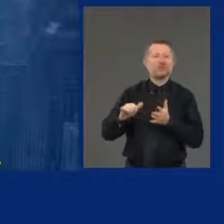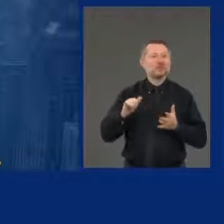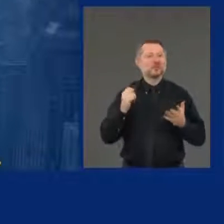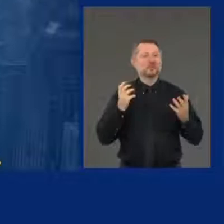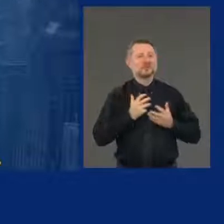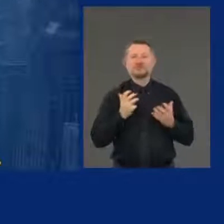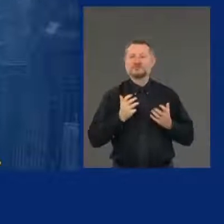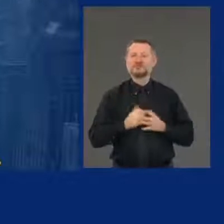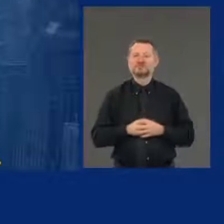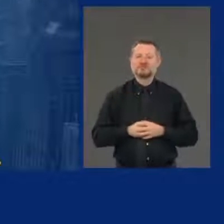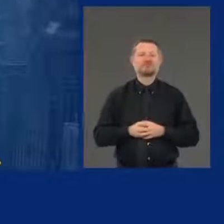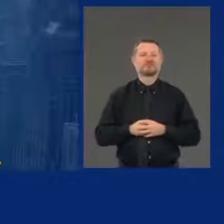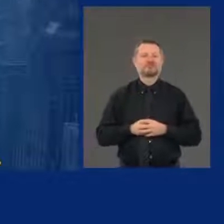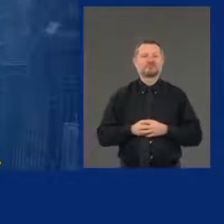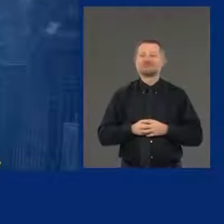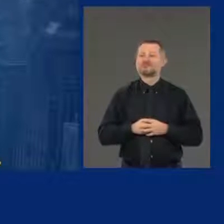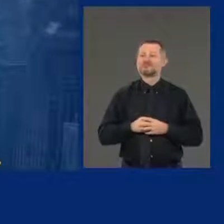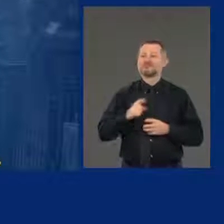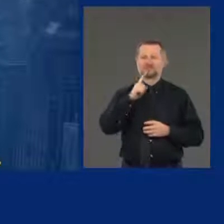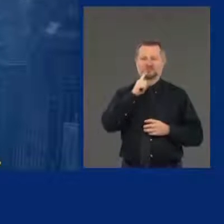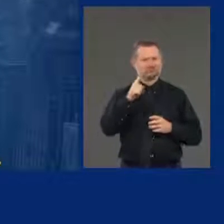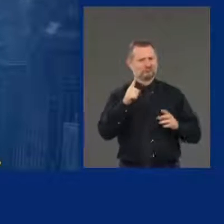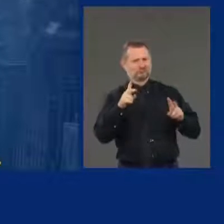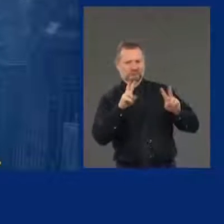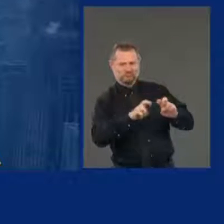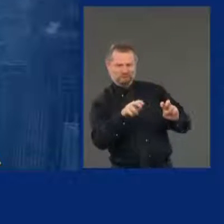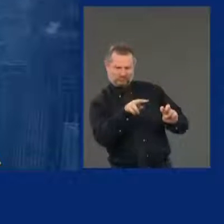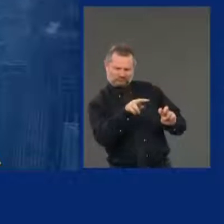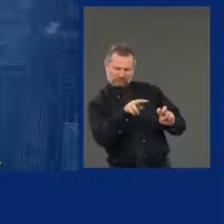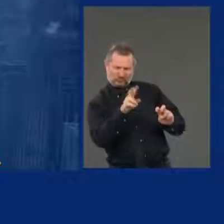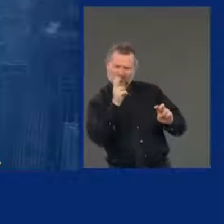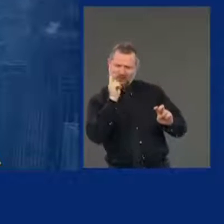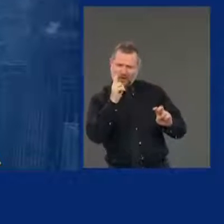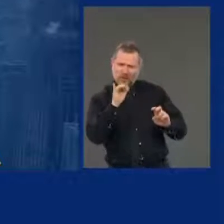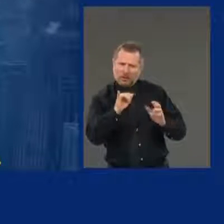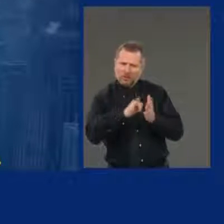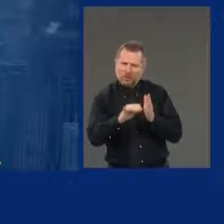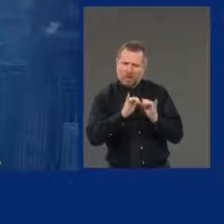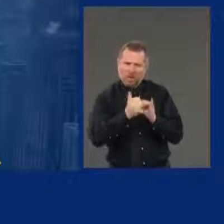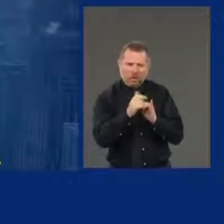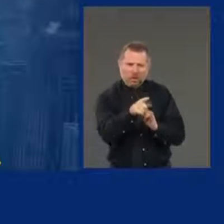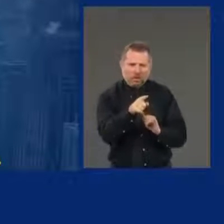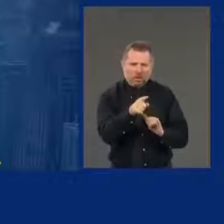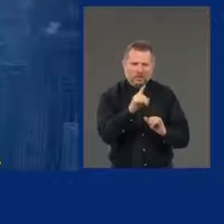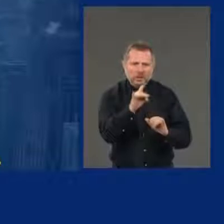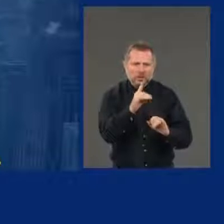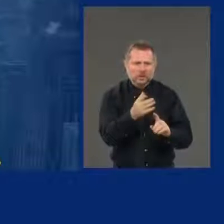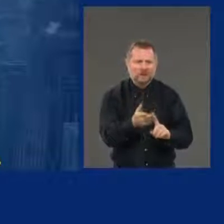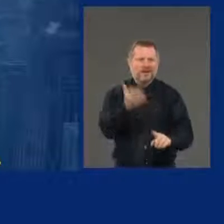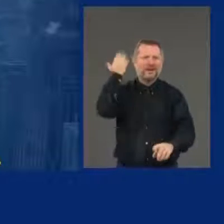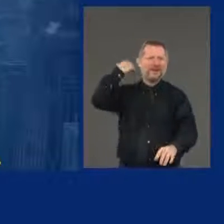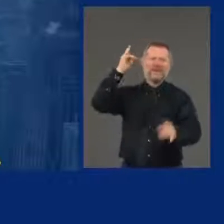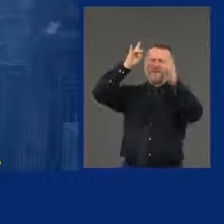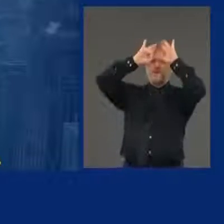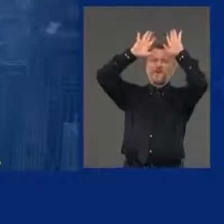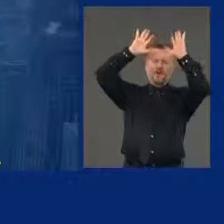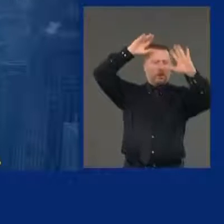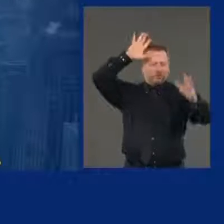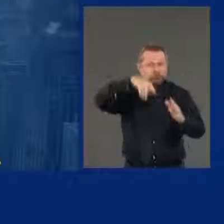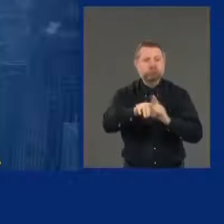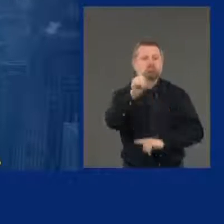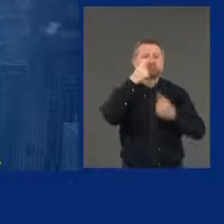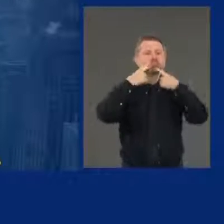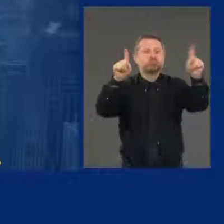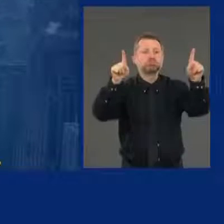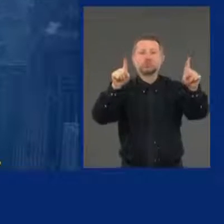a little perspective, they'll look back and they'll study how New York State did what it did. And my answer is going to